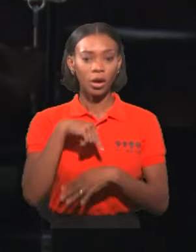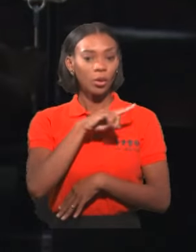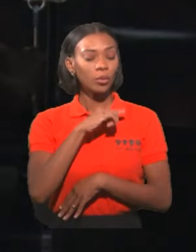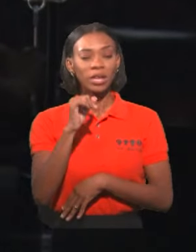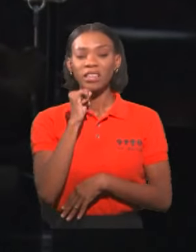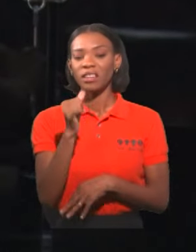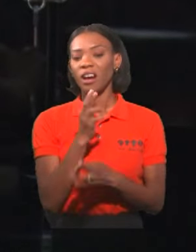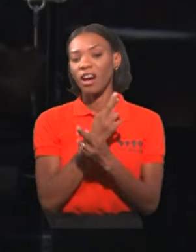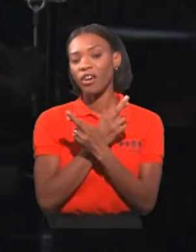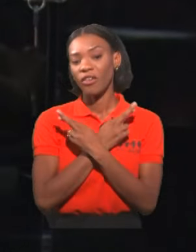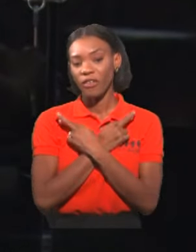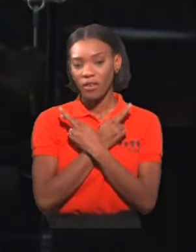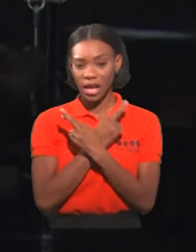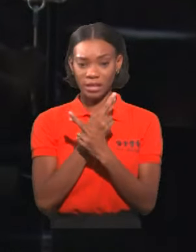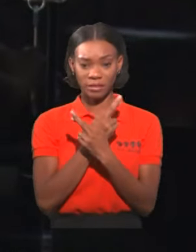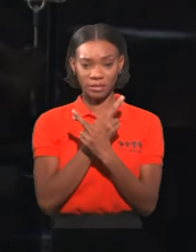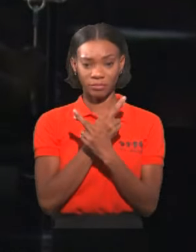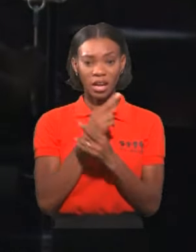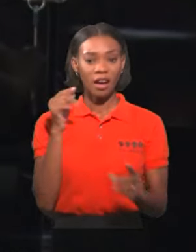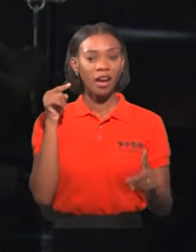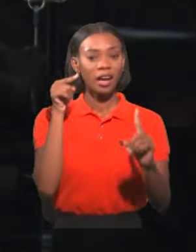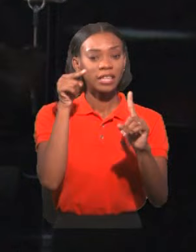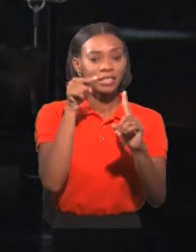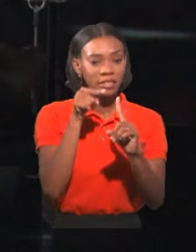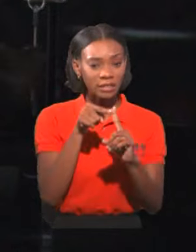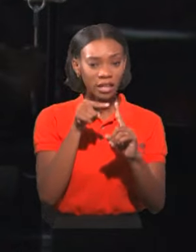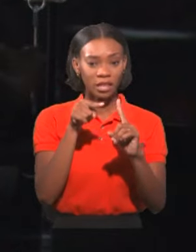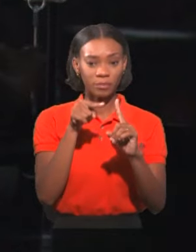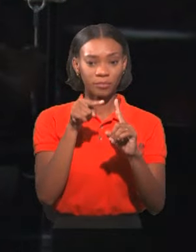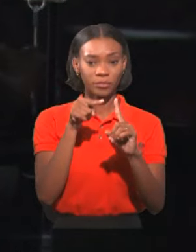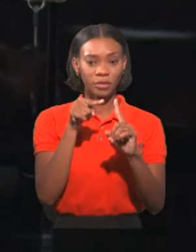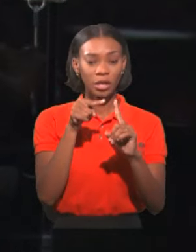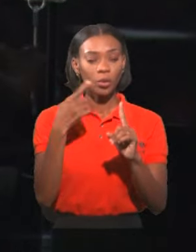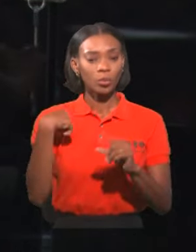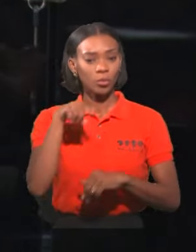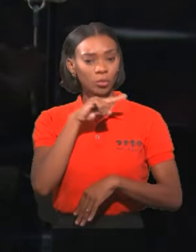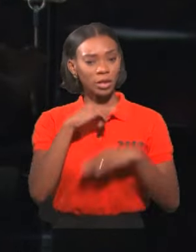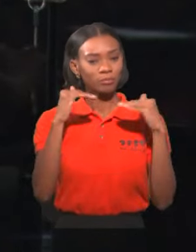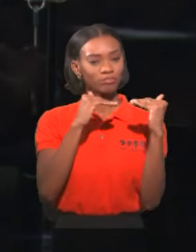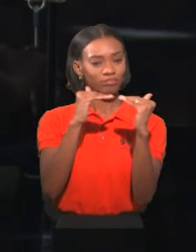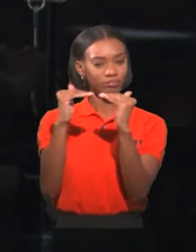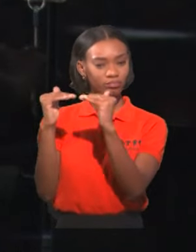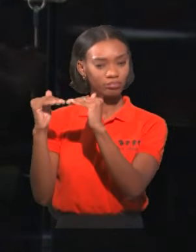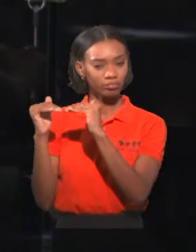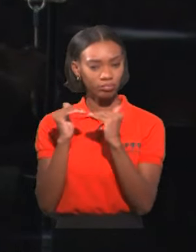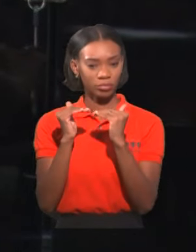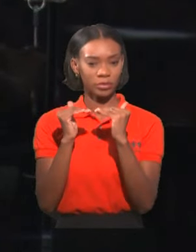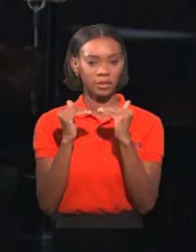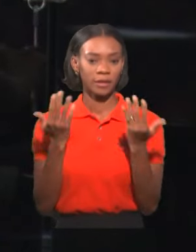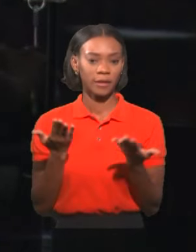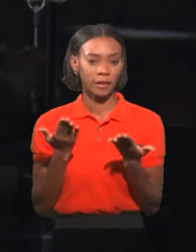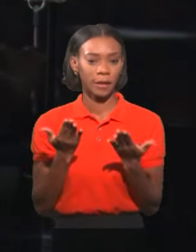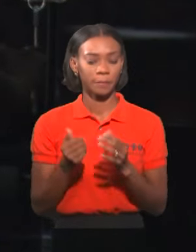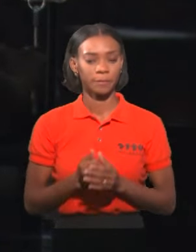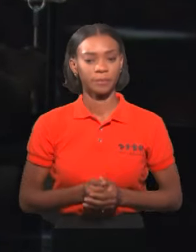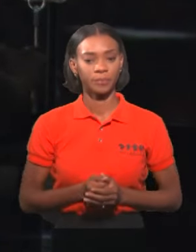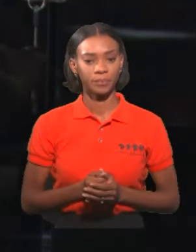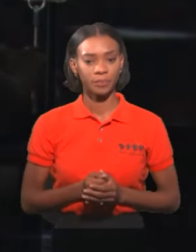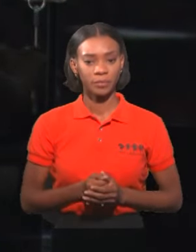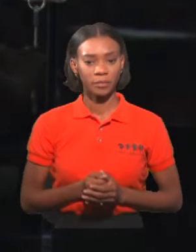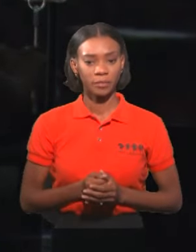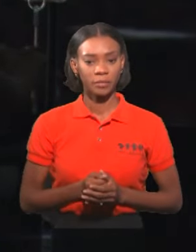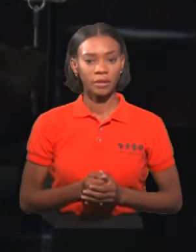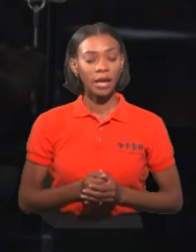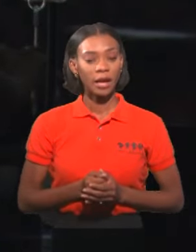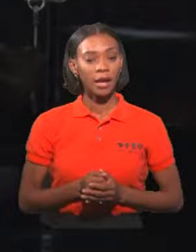it's a society where we are walking side by side and embracing and sensitizing the